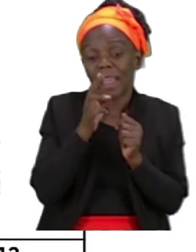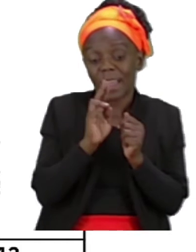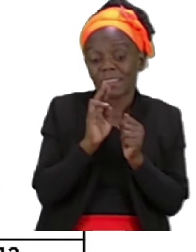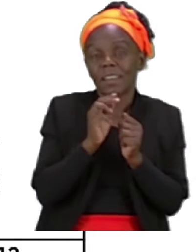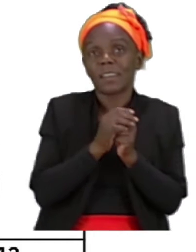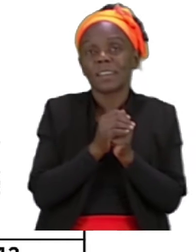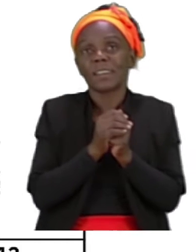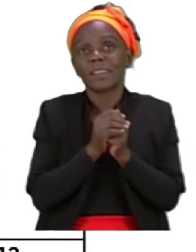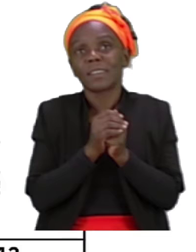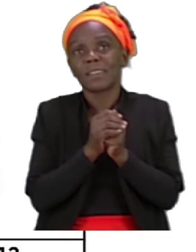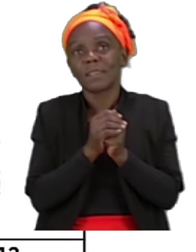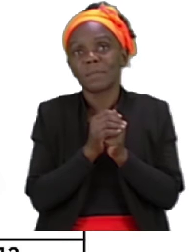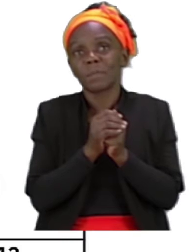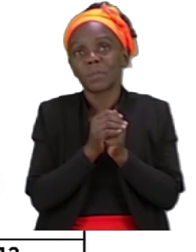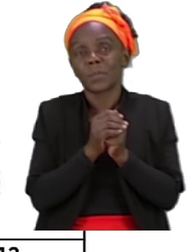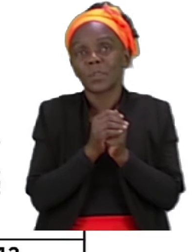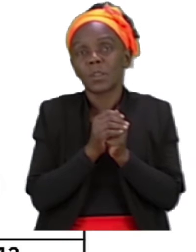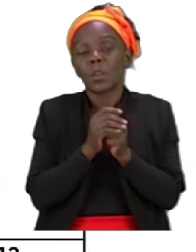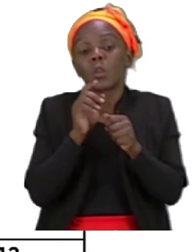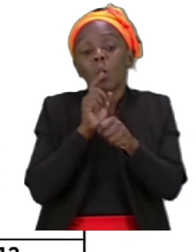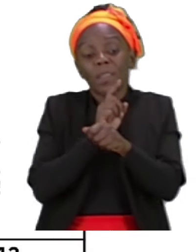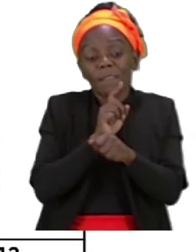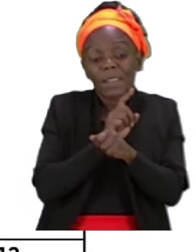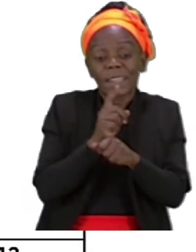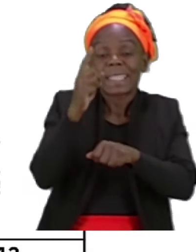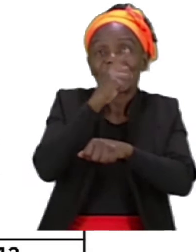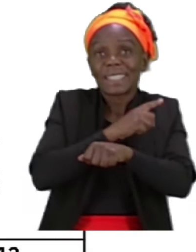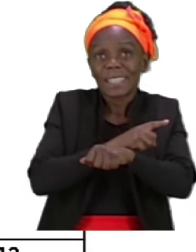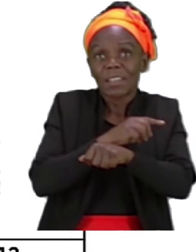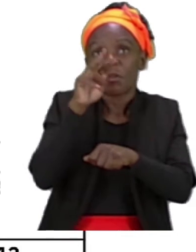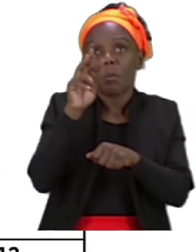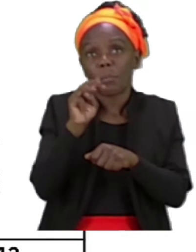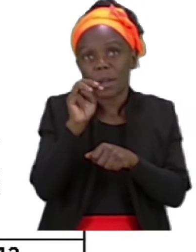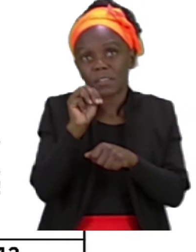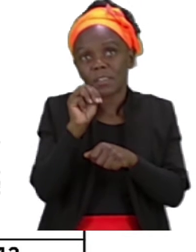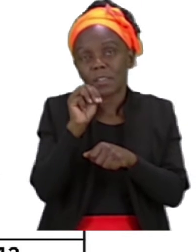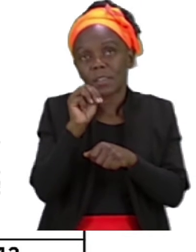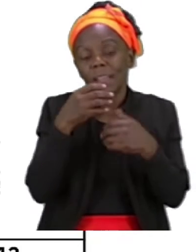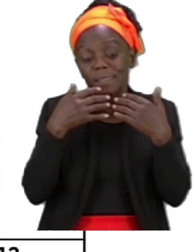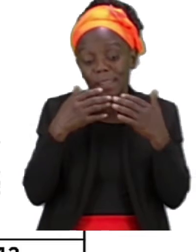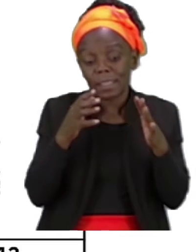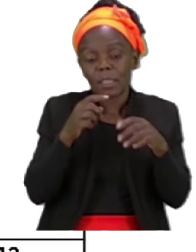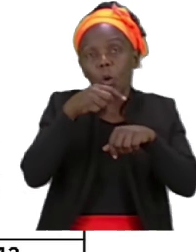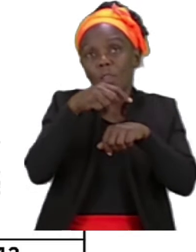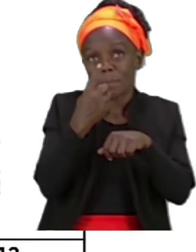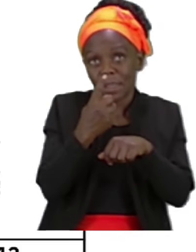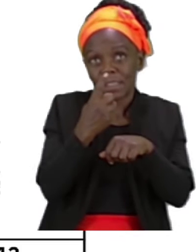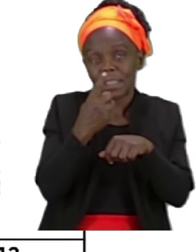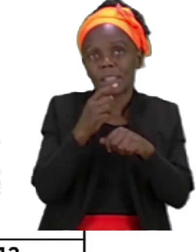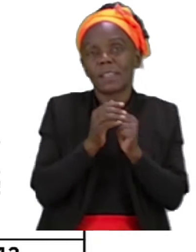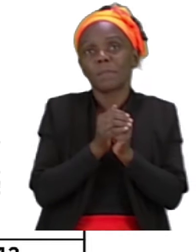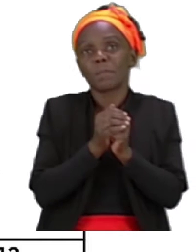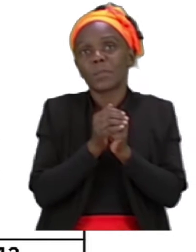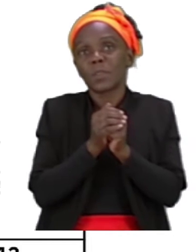our first day for March was on a Monday. So that means